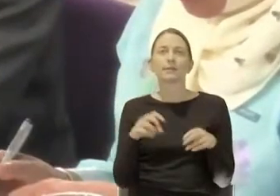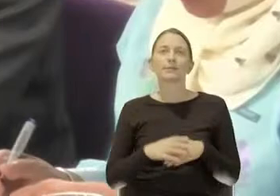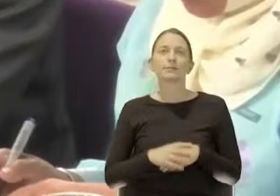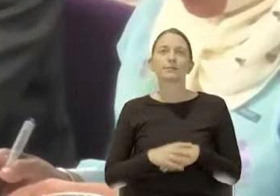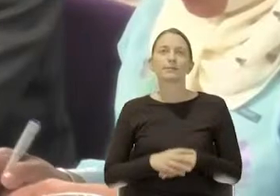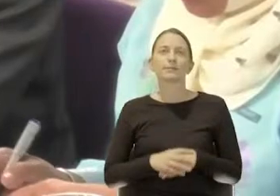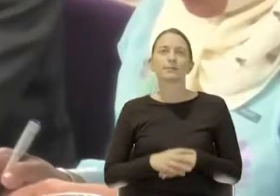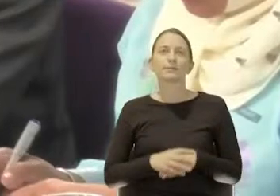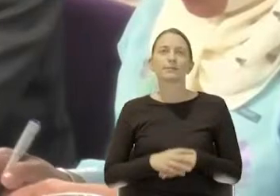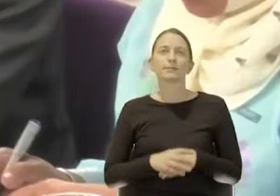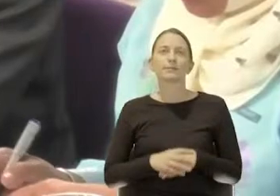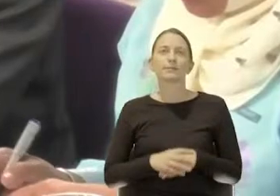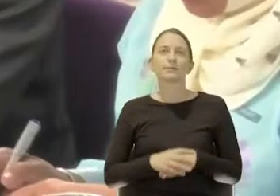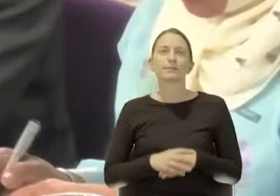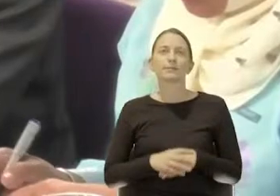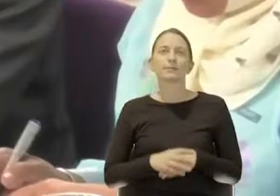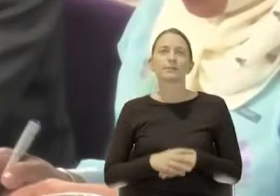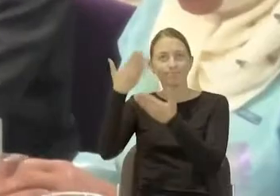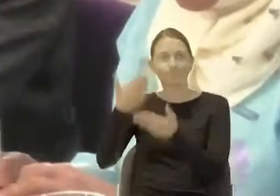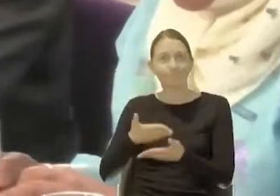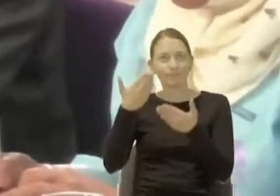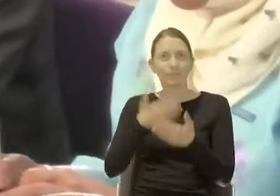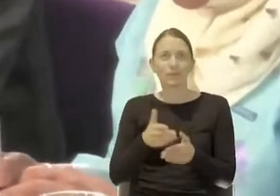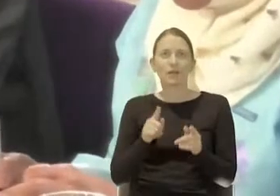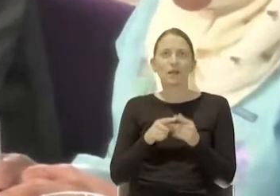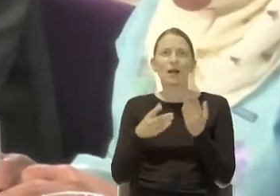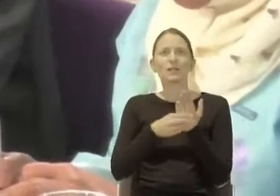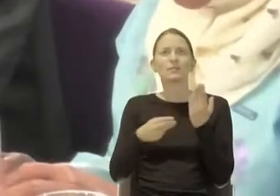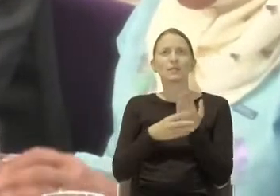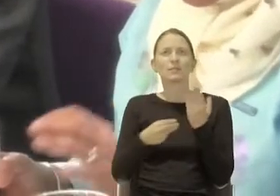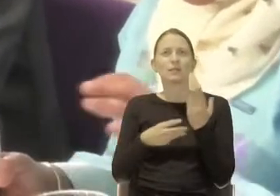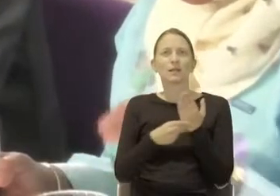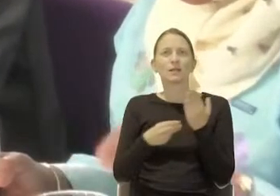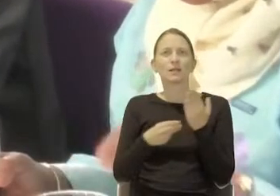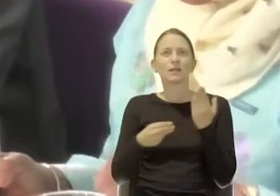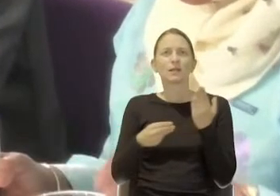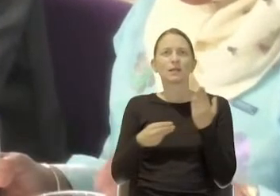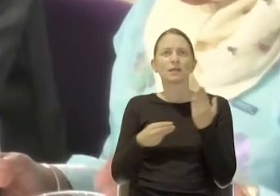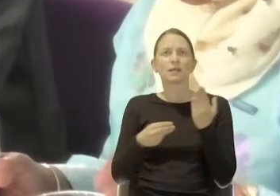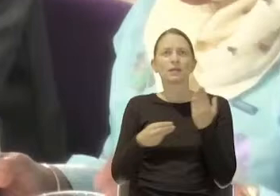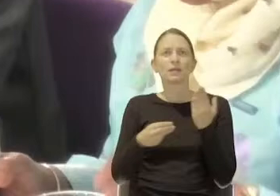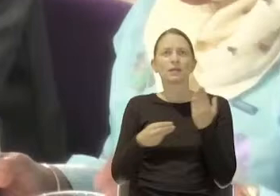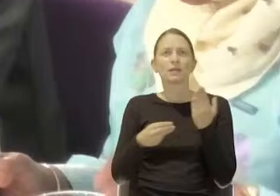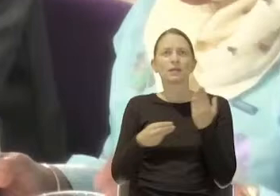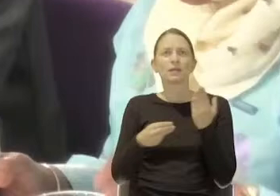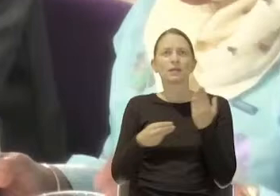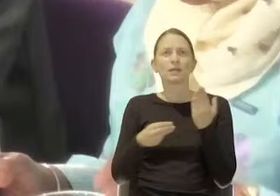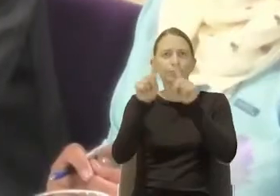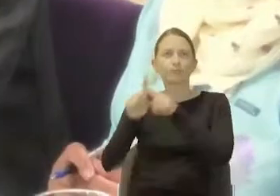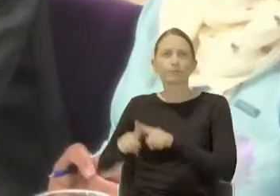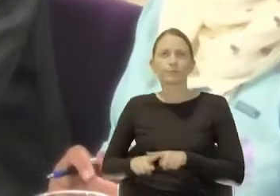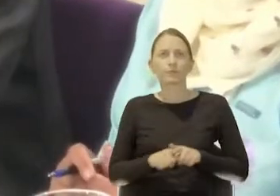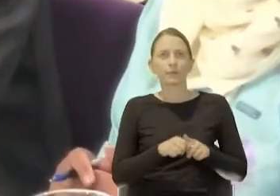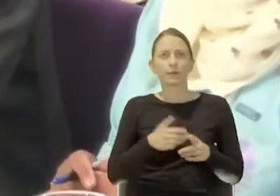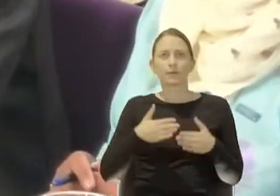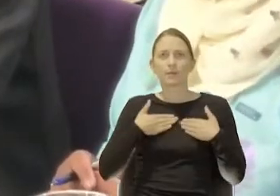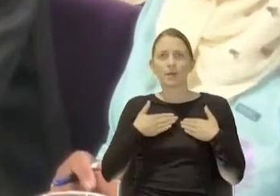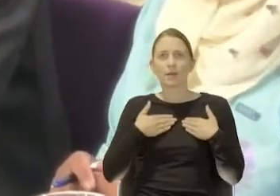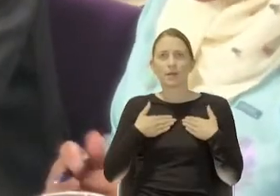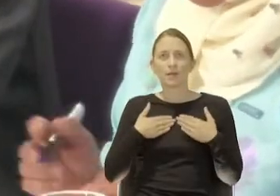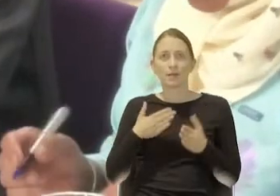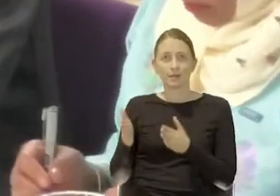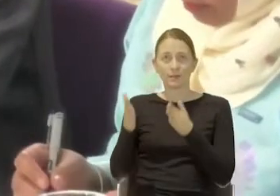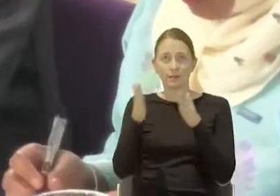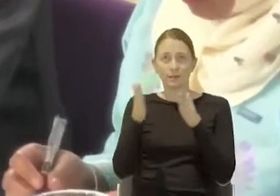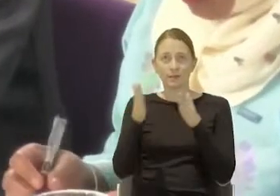Assembly. Your Excellencies, my second message is that some 40 member